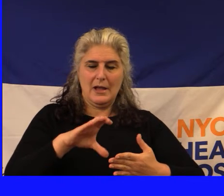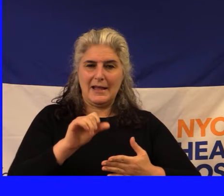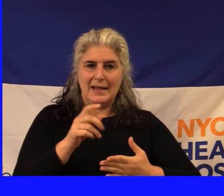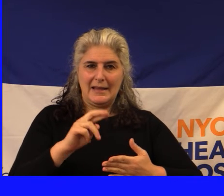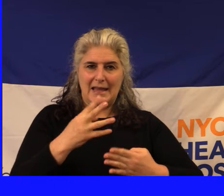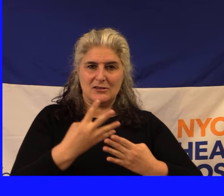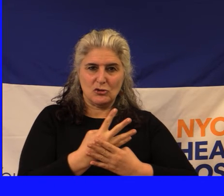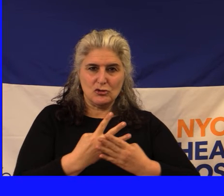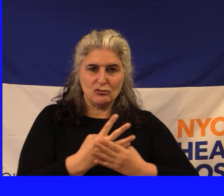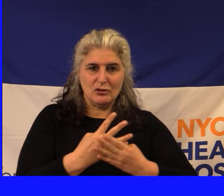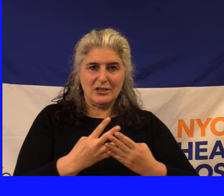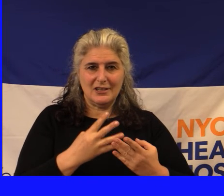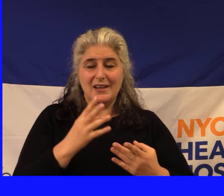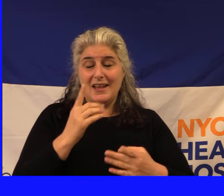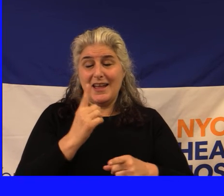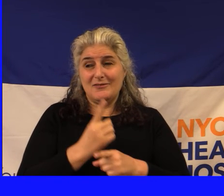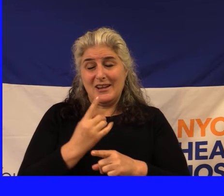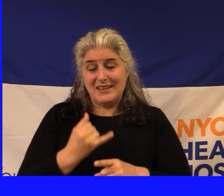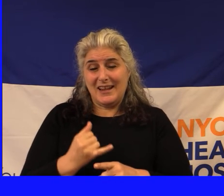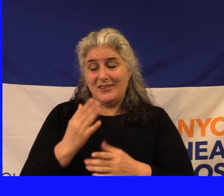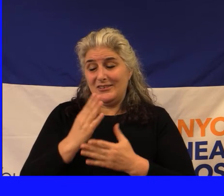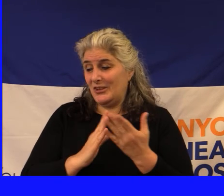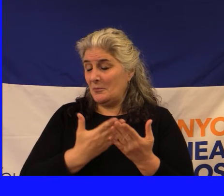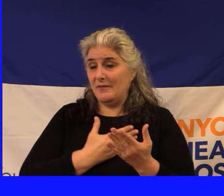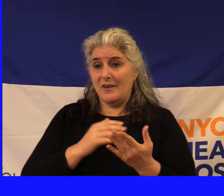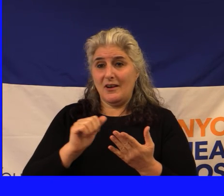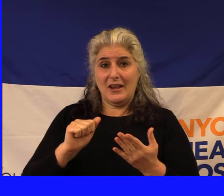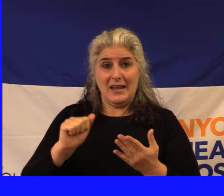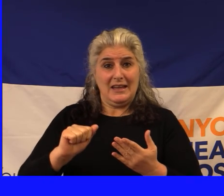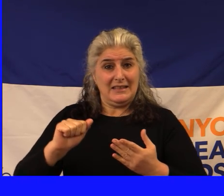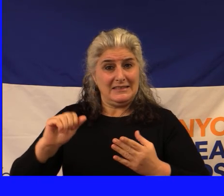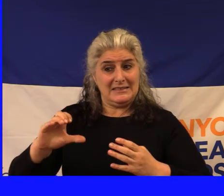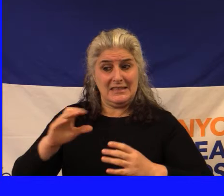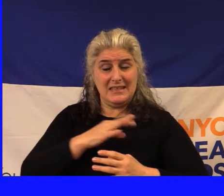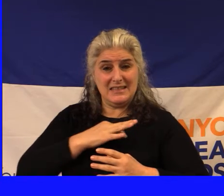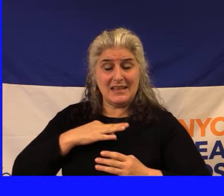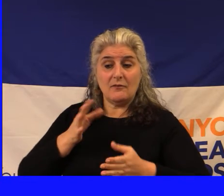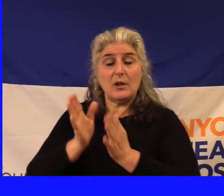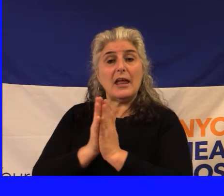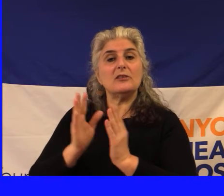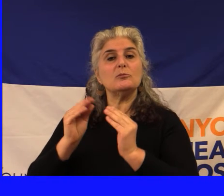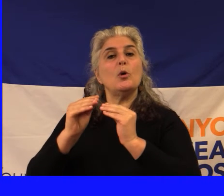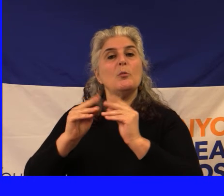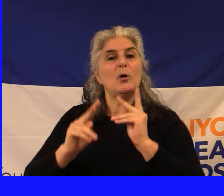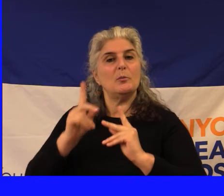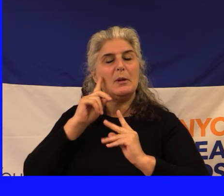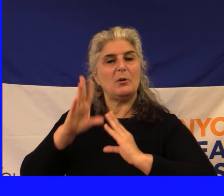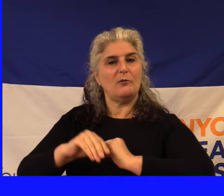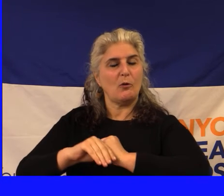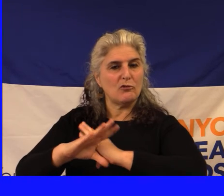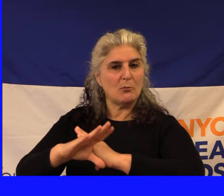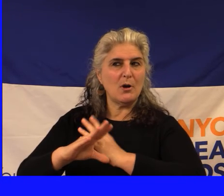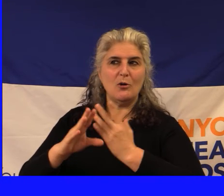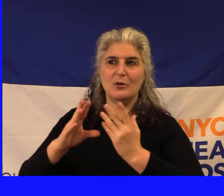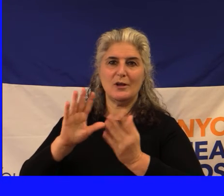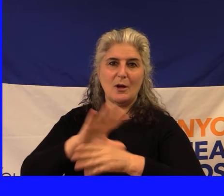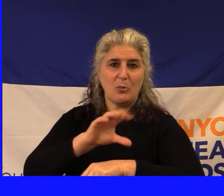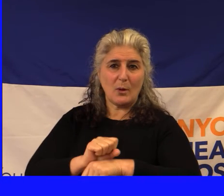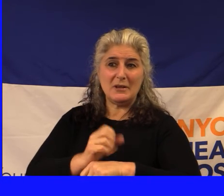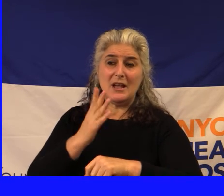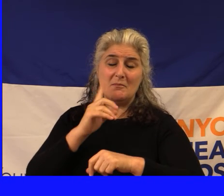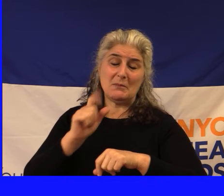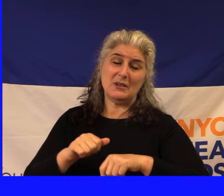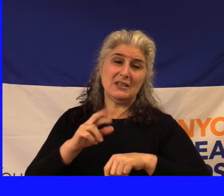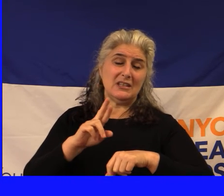staff, we're going to be asking people to do more visits remotely. We're going to have to look at redeploying some of the staff if